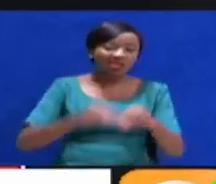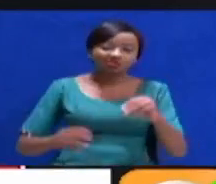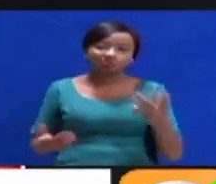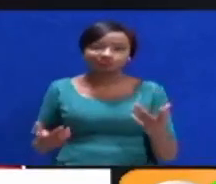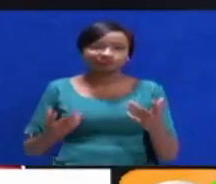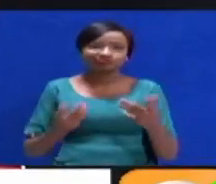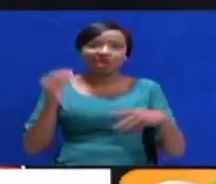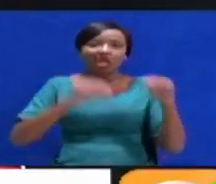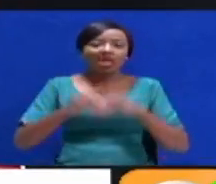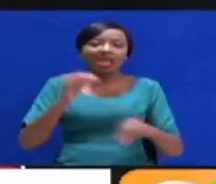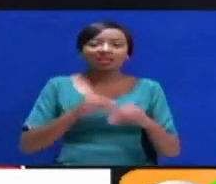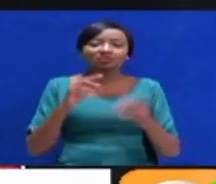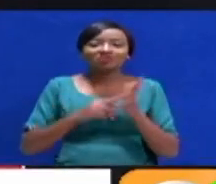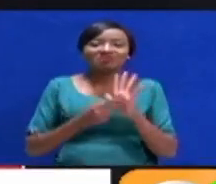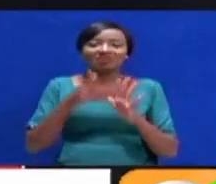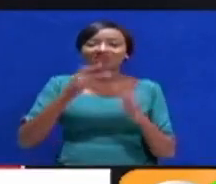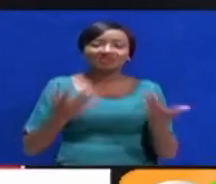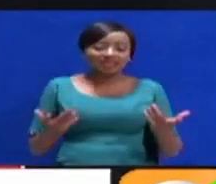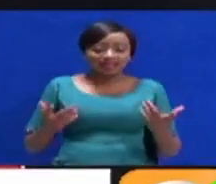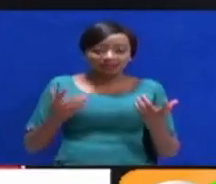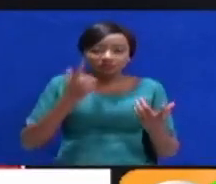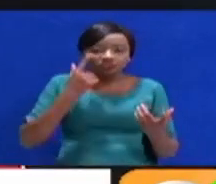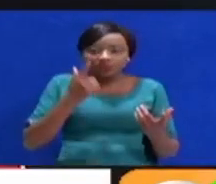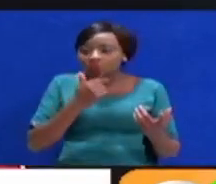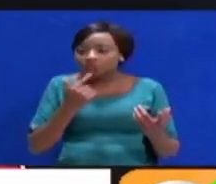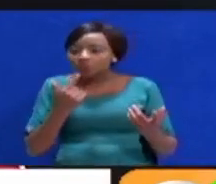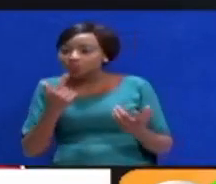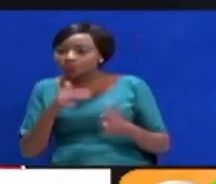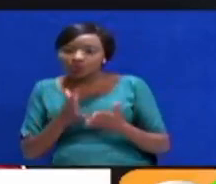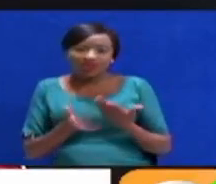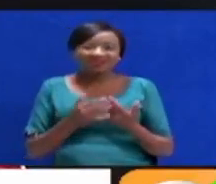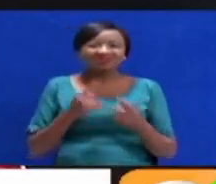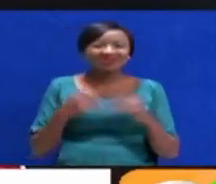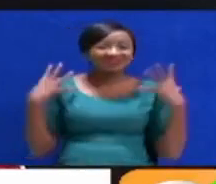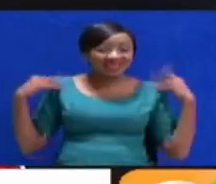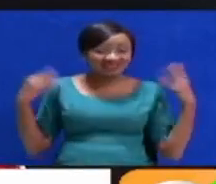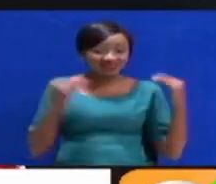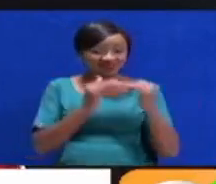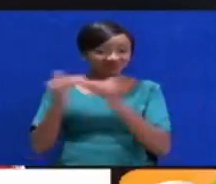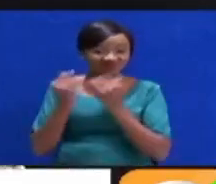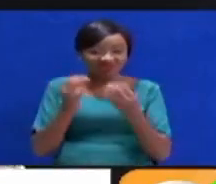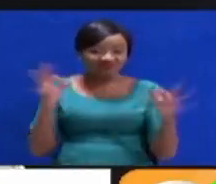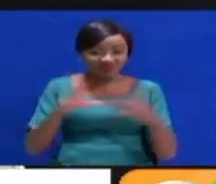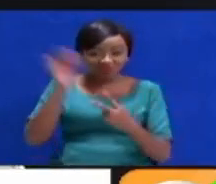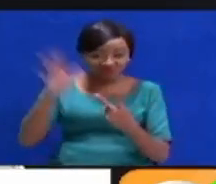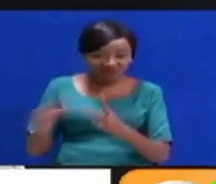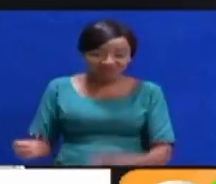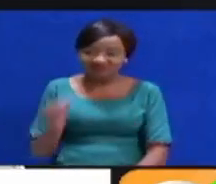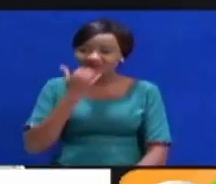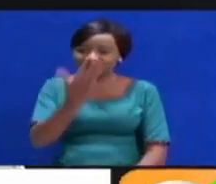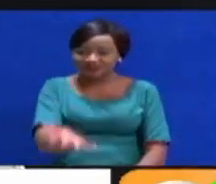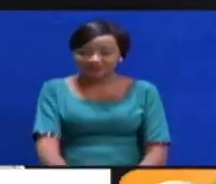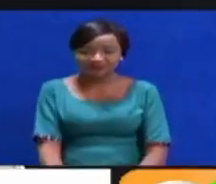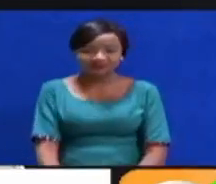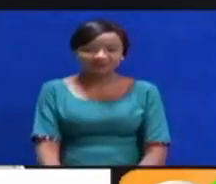an electoral hostage crisis than it has been an exercise in self-rule and the freedom of choice that comes with